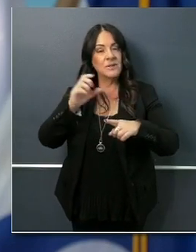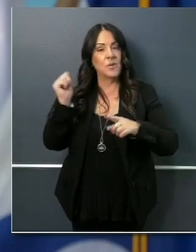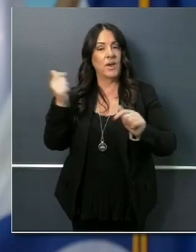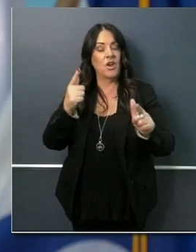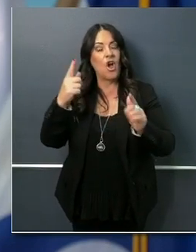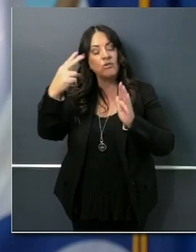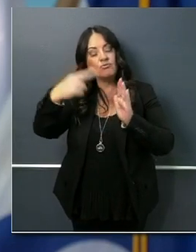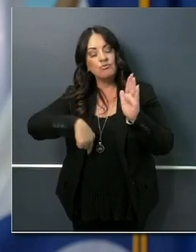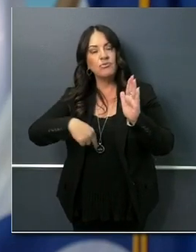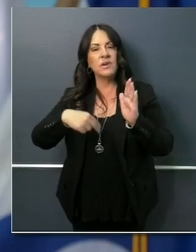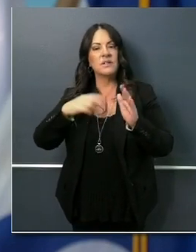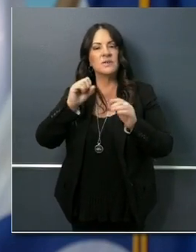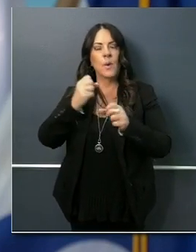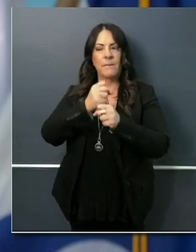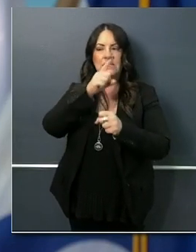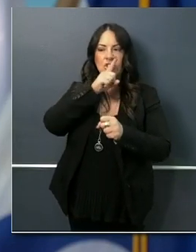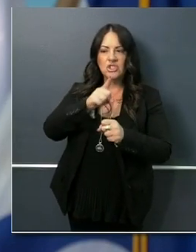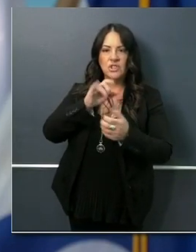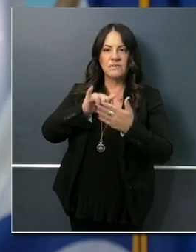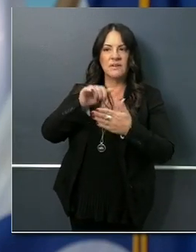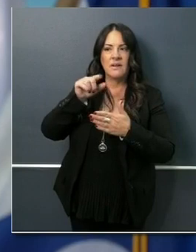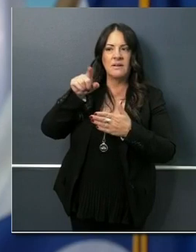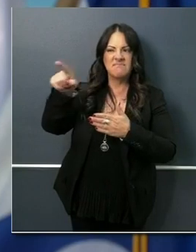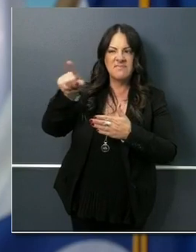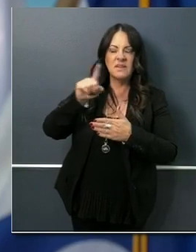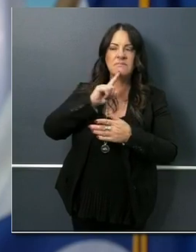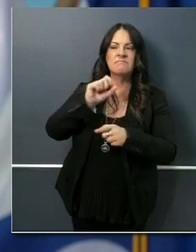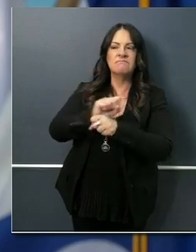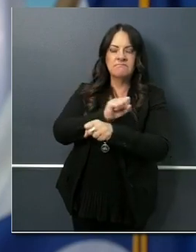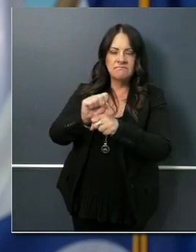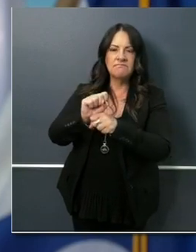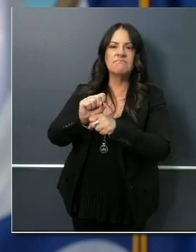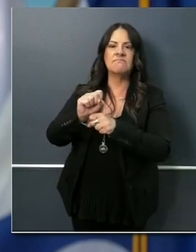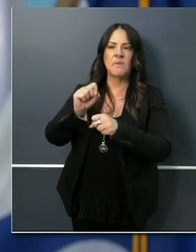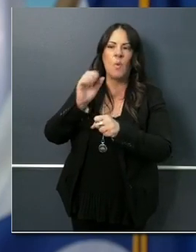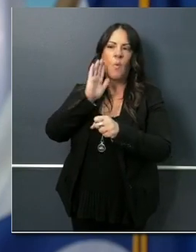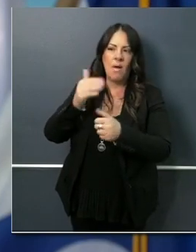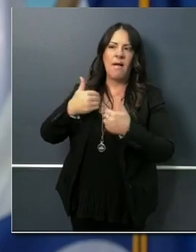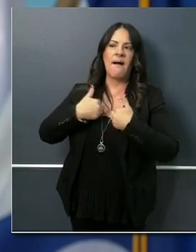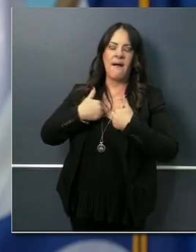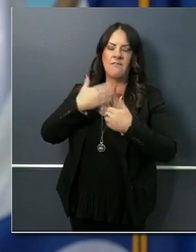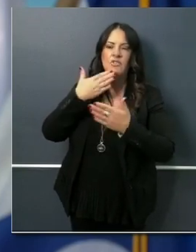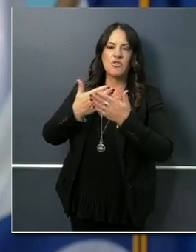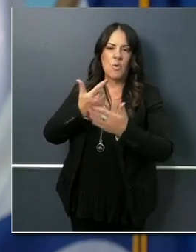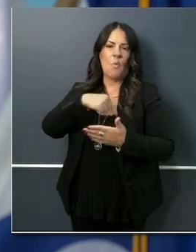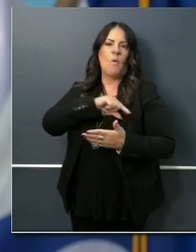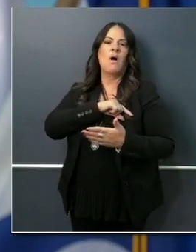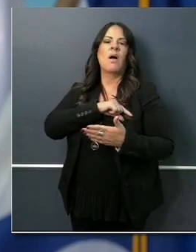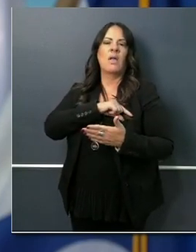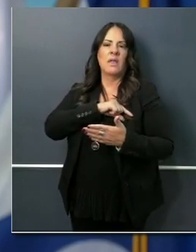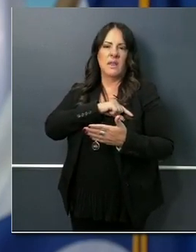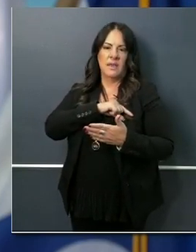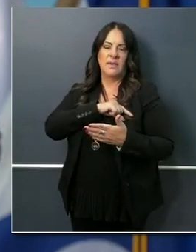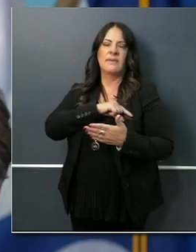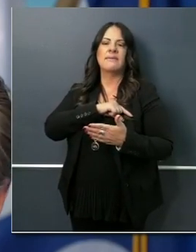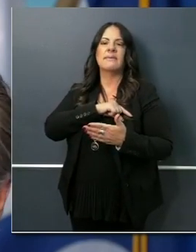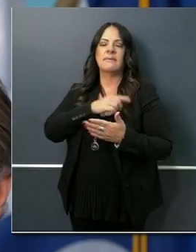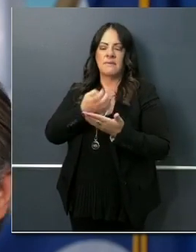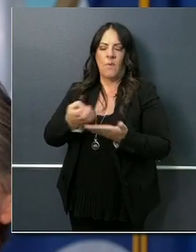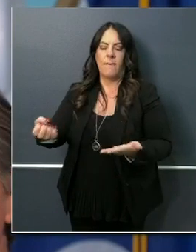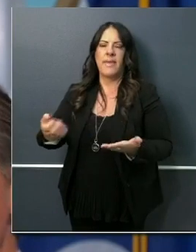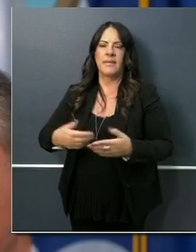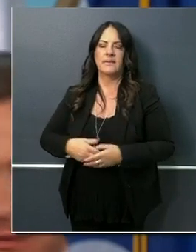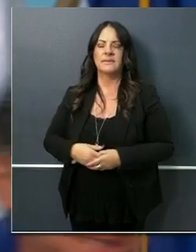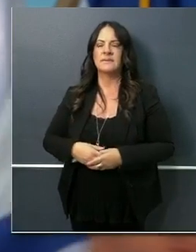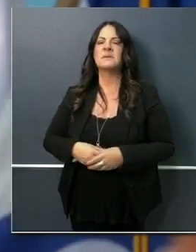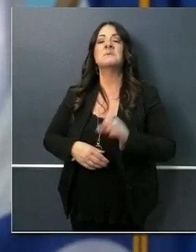details and verify these quality control measures that your administration is asserting have been put in place? I'll let the director come back up and talk